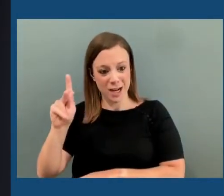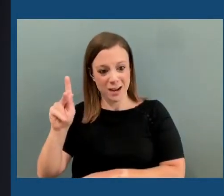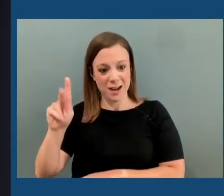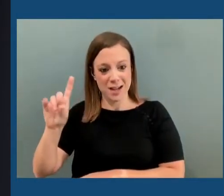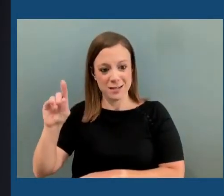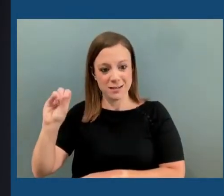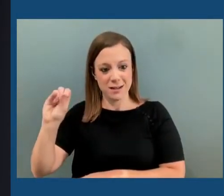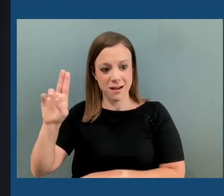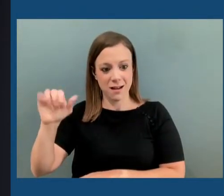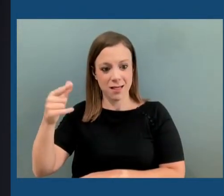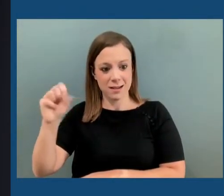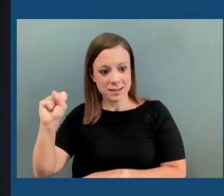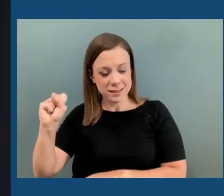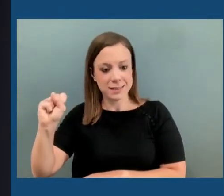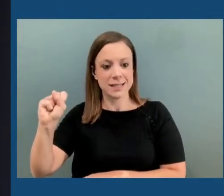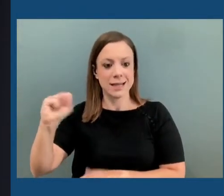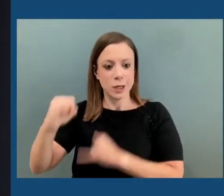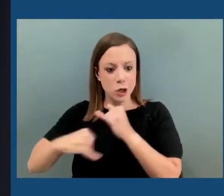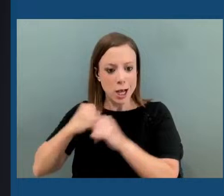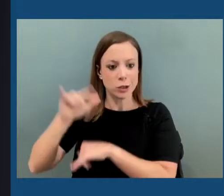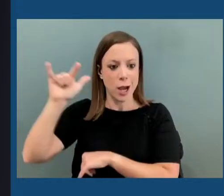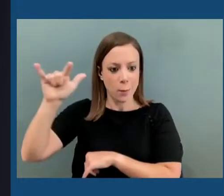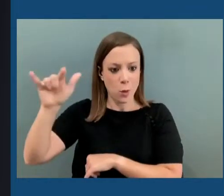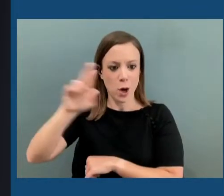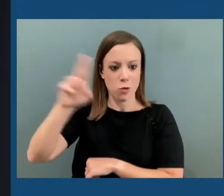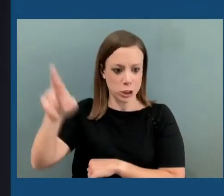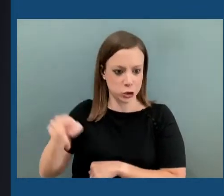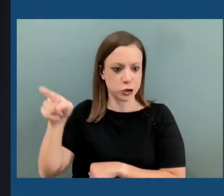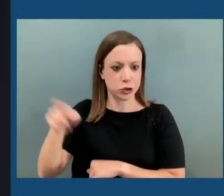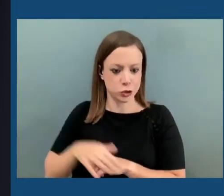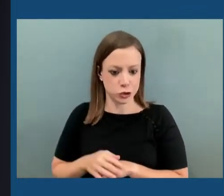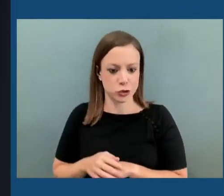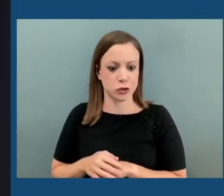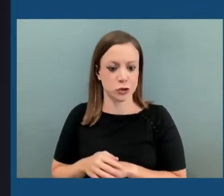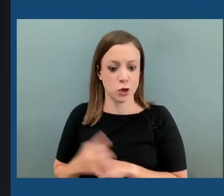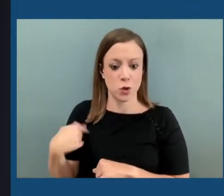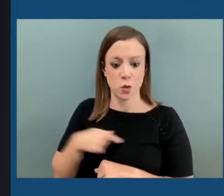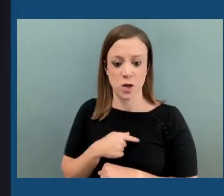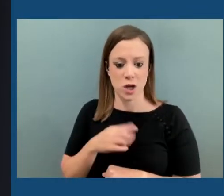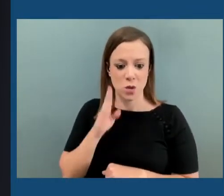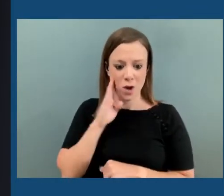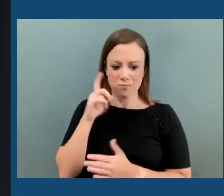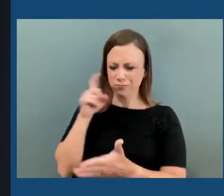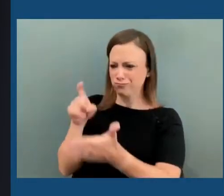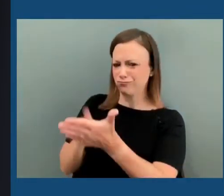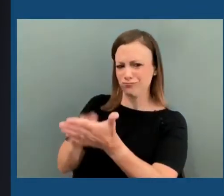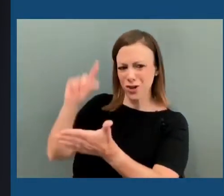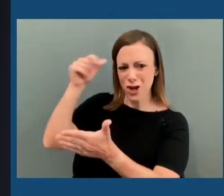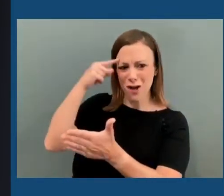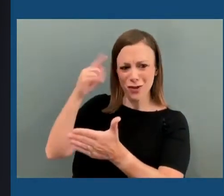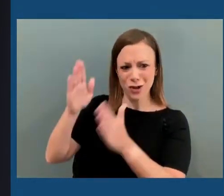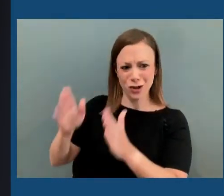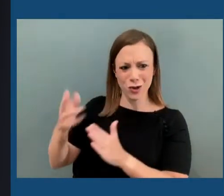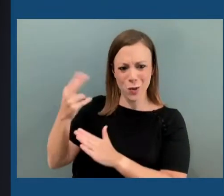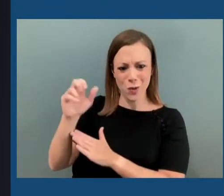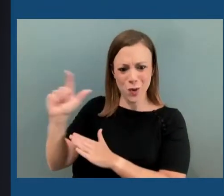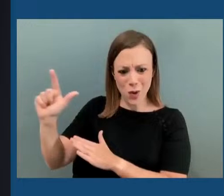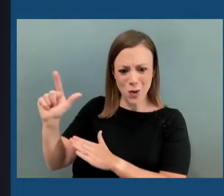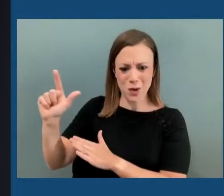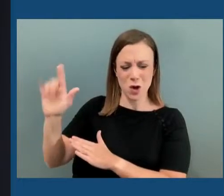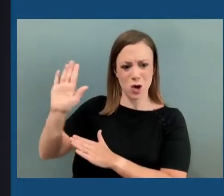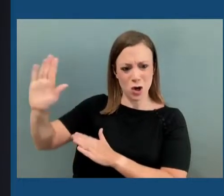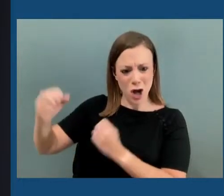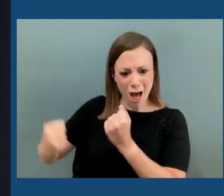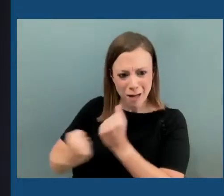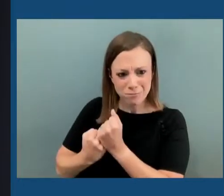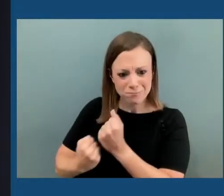also recognize Governor Hochul help and support in making these improvements possible. So I want to